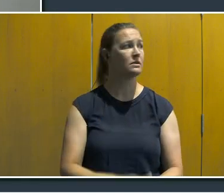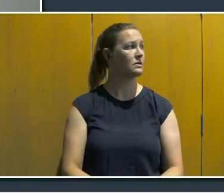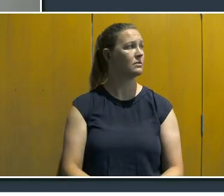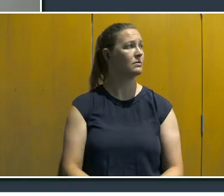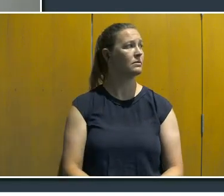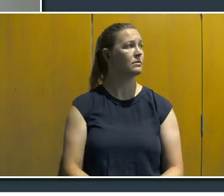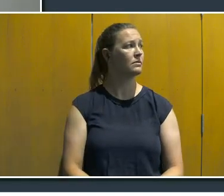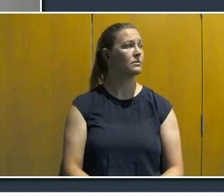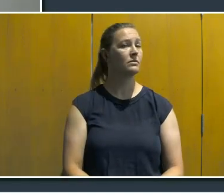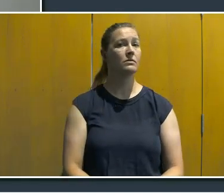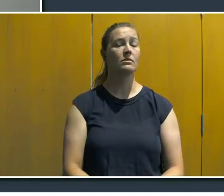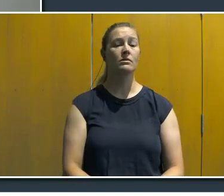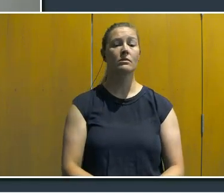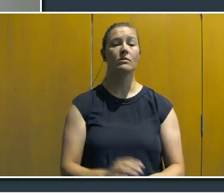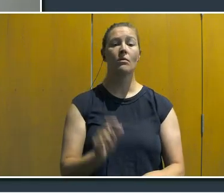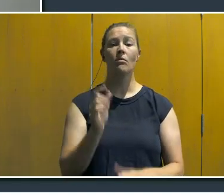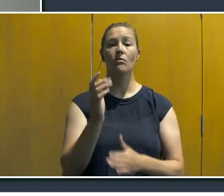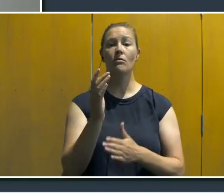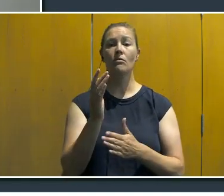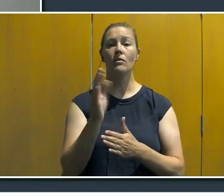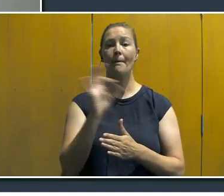The portion of the rates that affects the rural